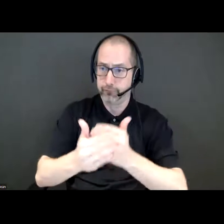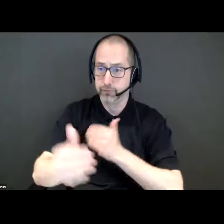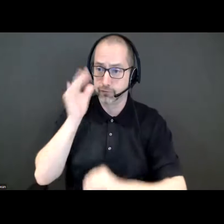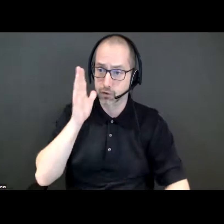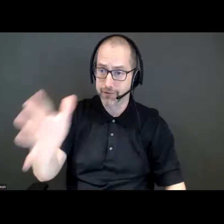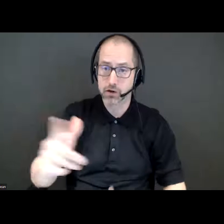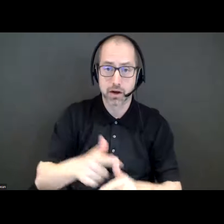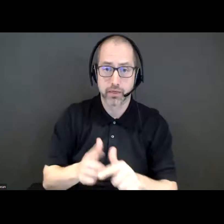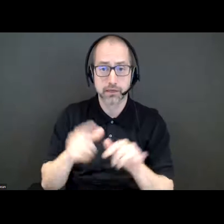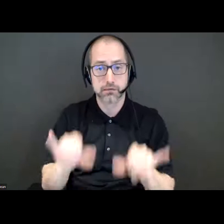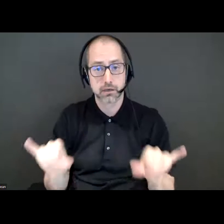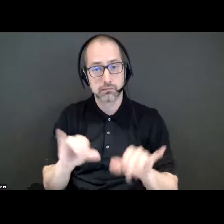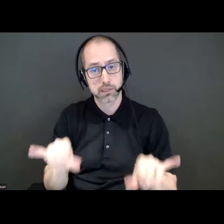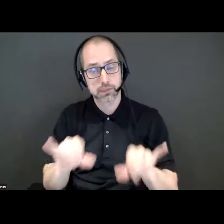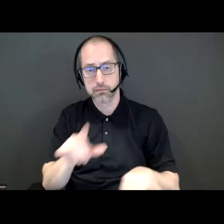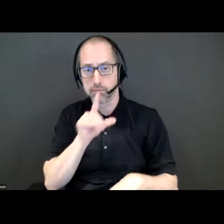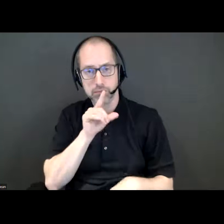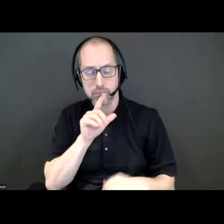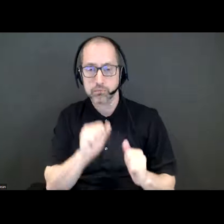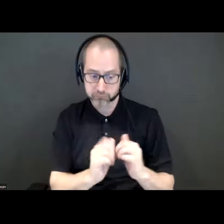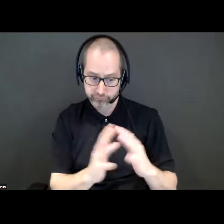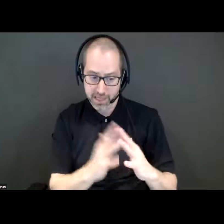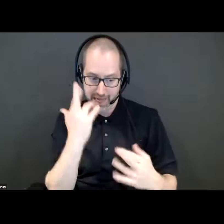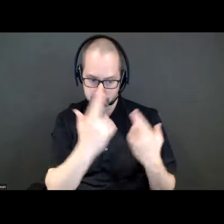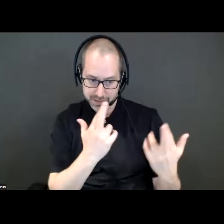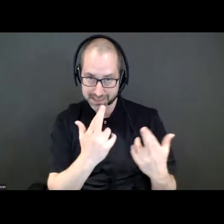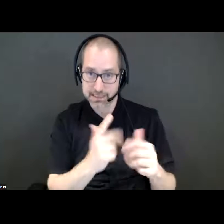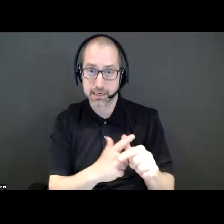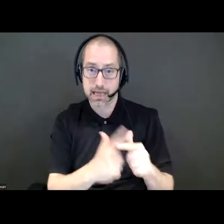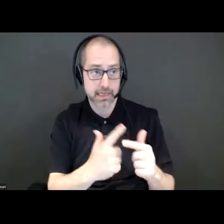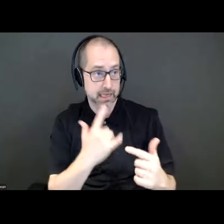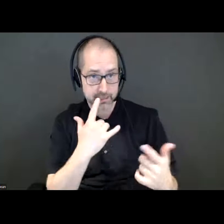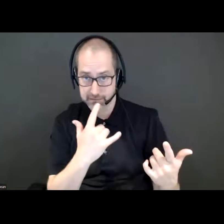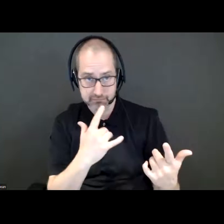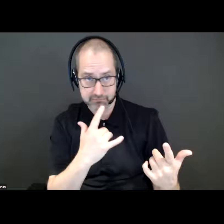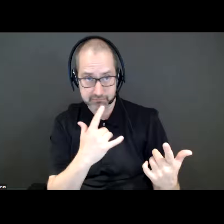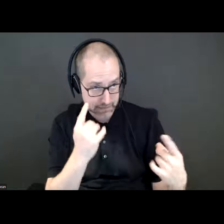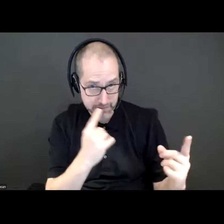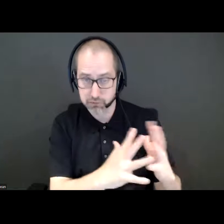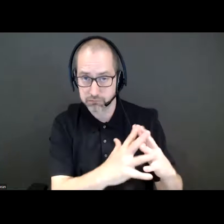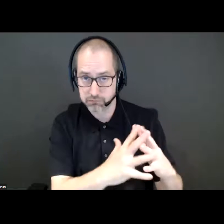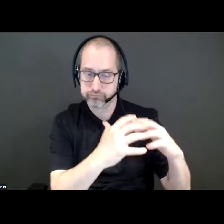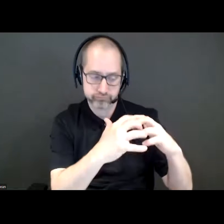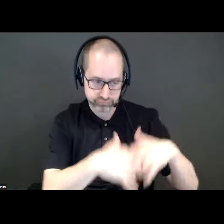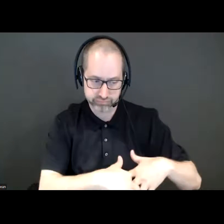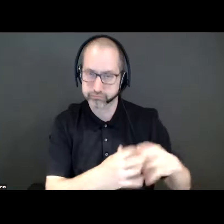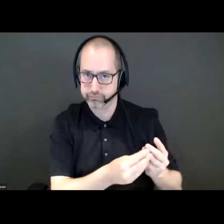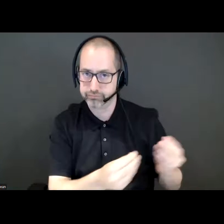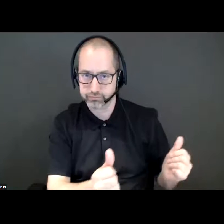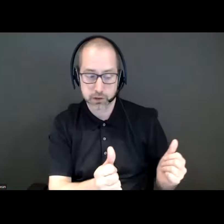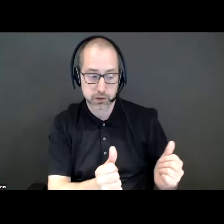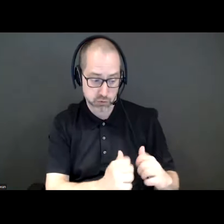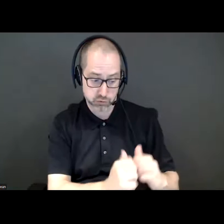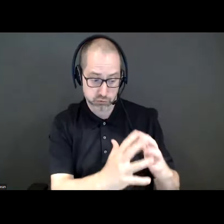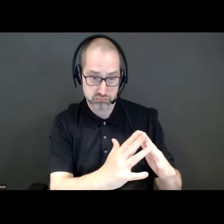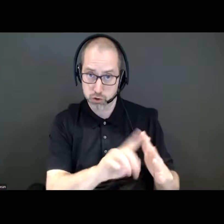to be something that exists for a purpose and doesn't exist if it's not accomplishing that purpose. You start them and stop them